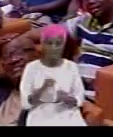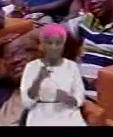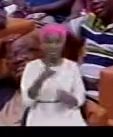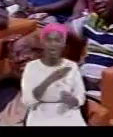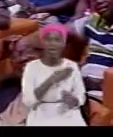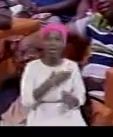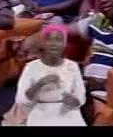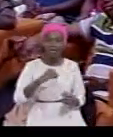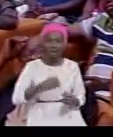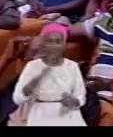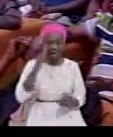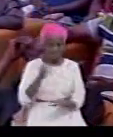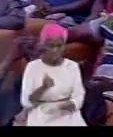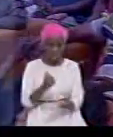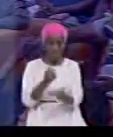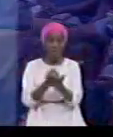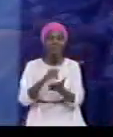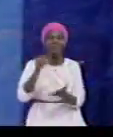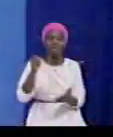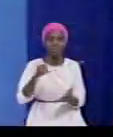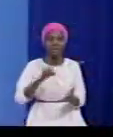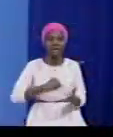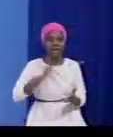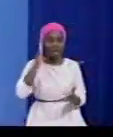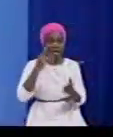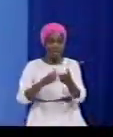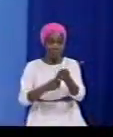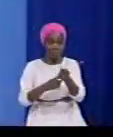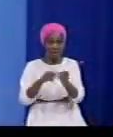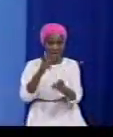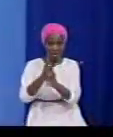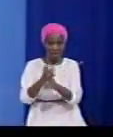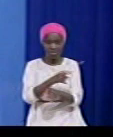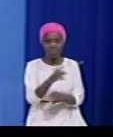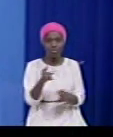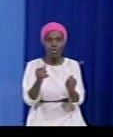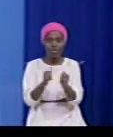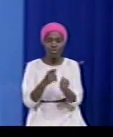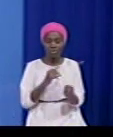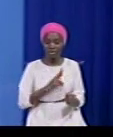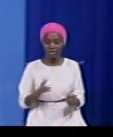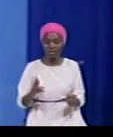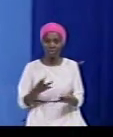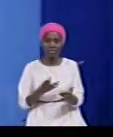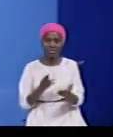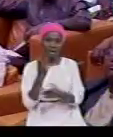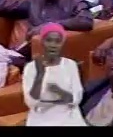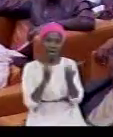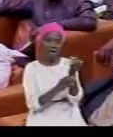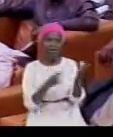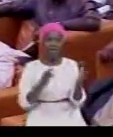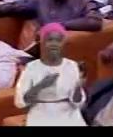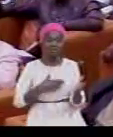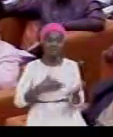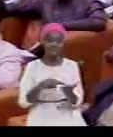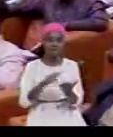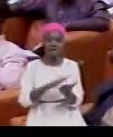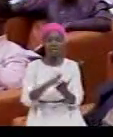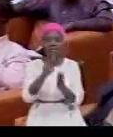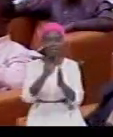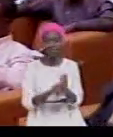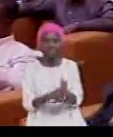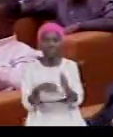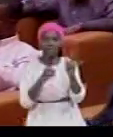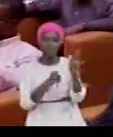will uphold you with the right hand of my righteousness. The Lord will uphold you